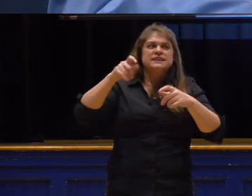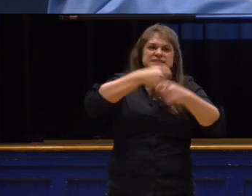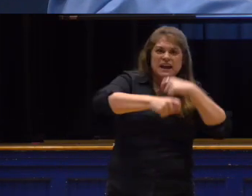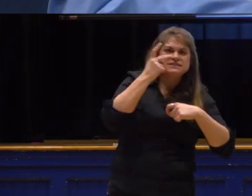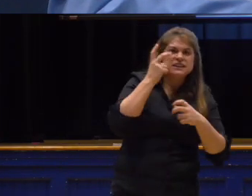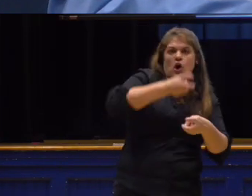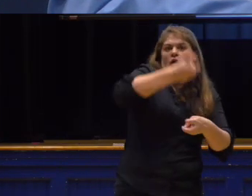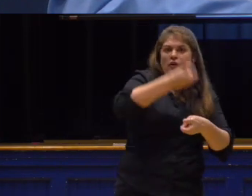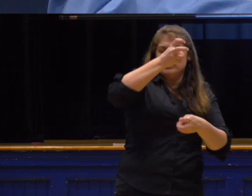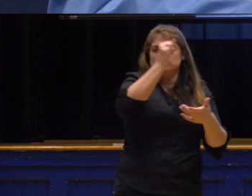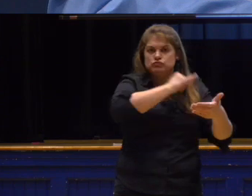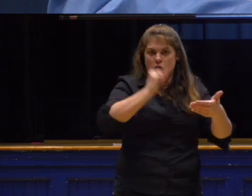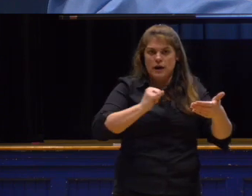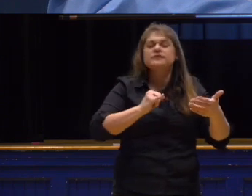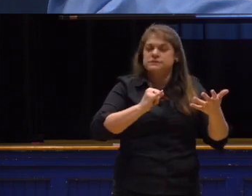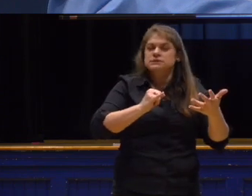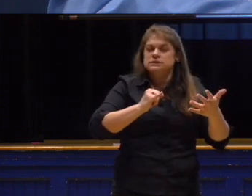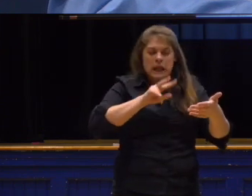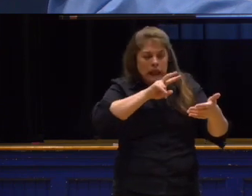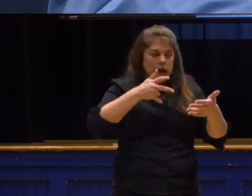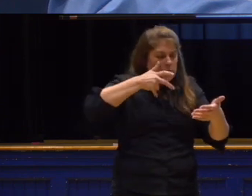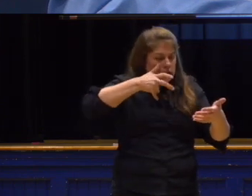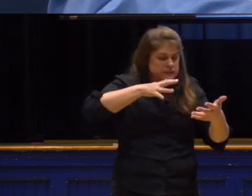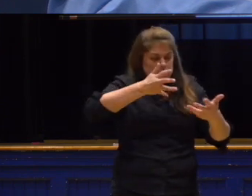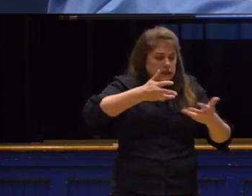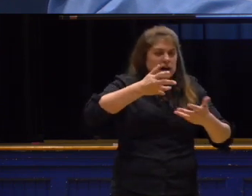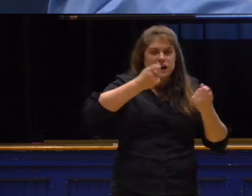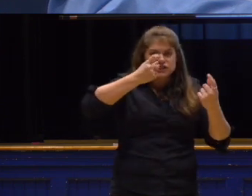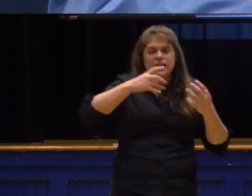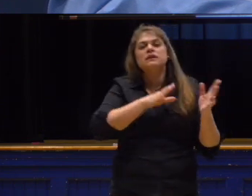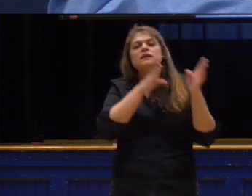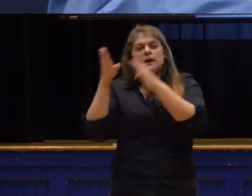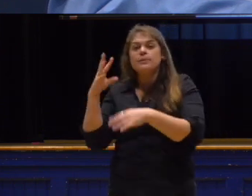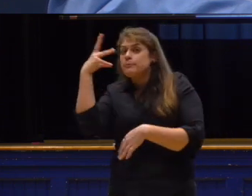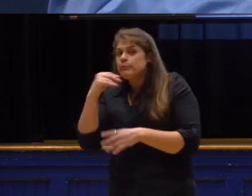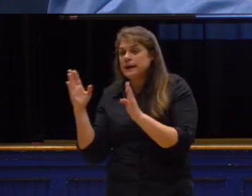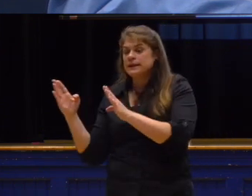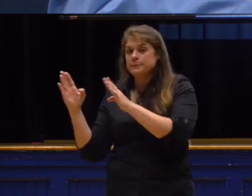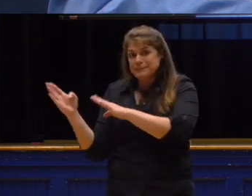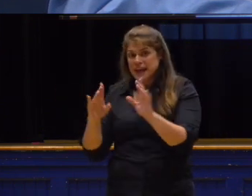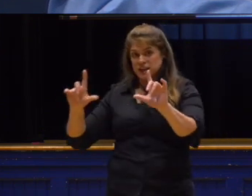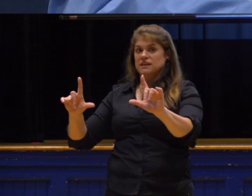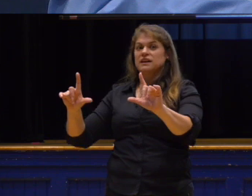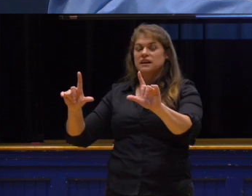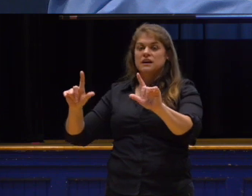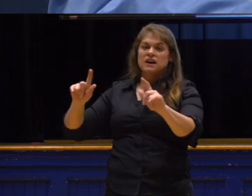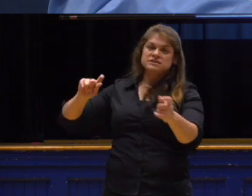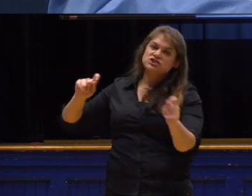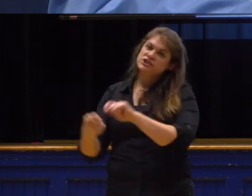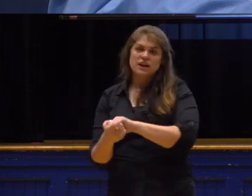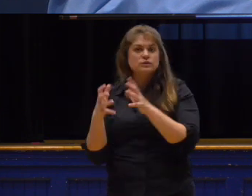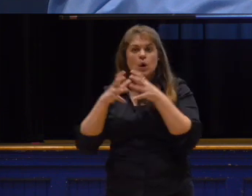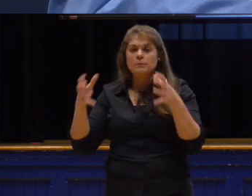at the hard drawings, which will be available too, but that pretty plan will be done. And that was one of the comments, because the pretty plan that we had has changed